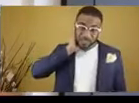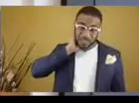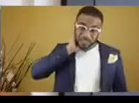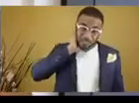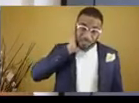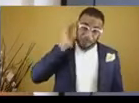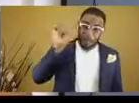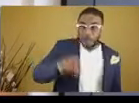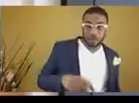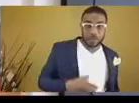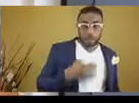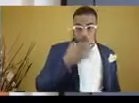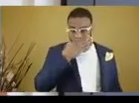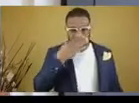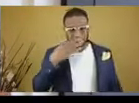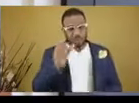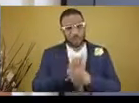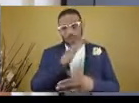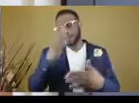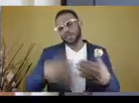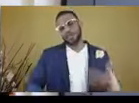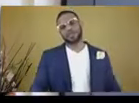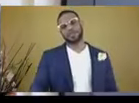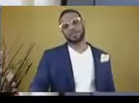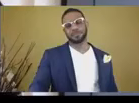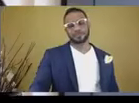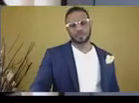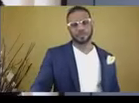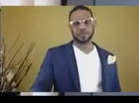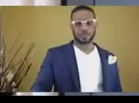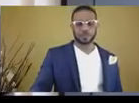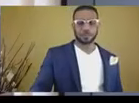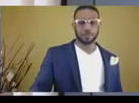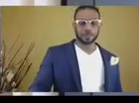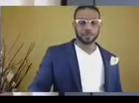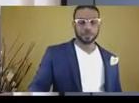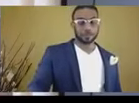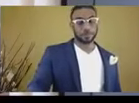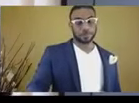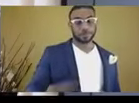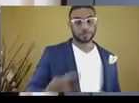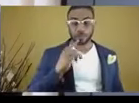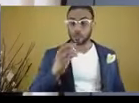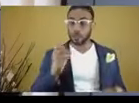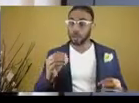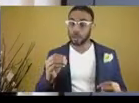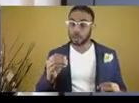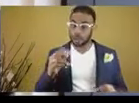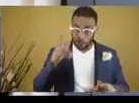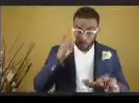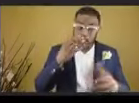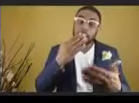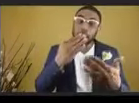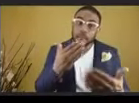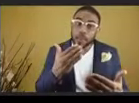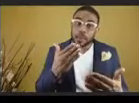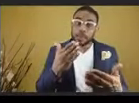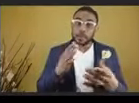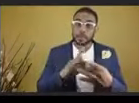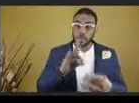not done. Our work is not done. Yeah. No, not by a long shot, unfortunately. But listen, thank you, Insa,